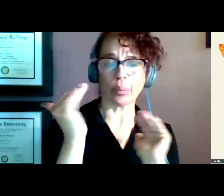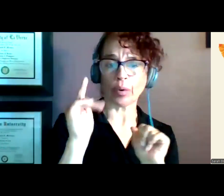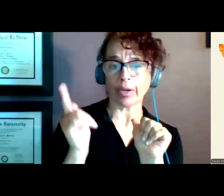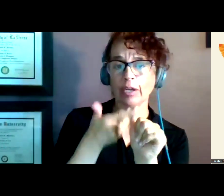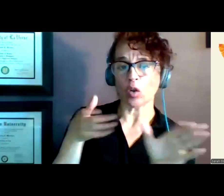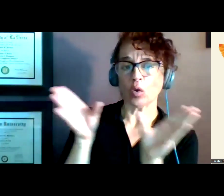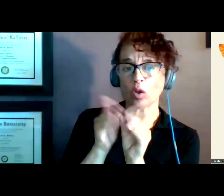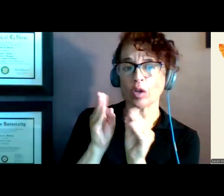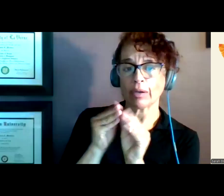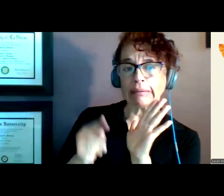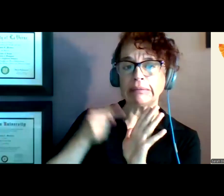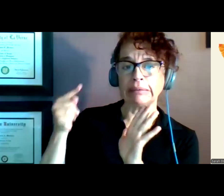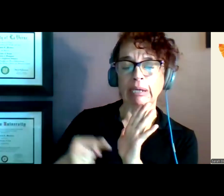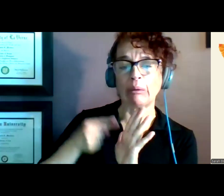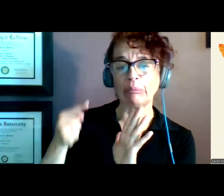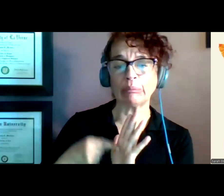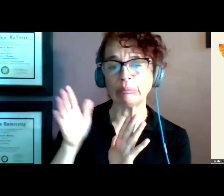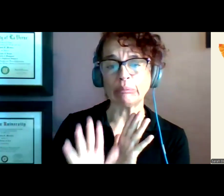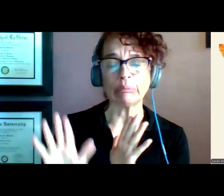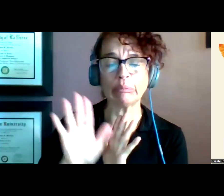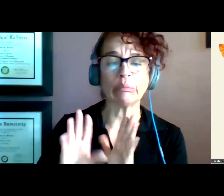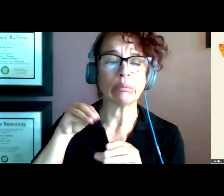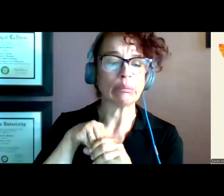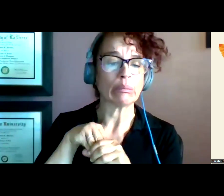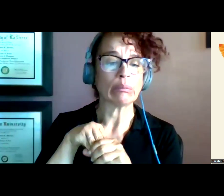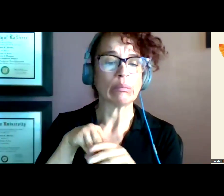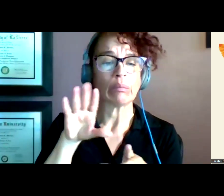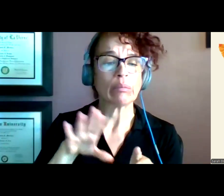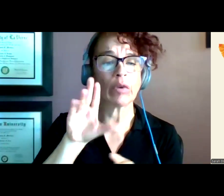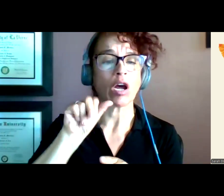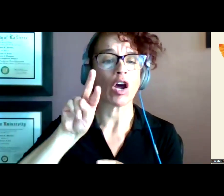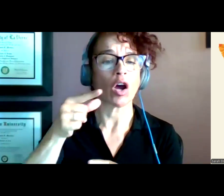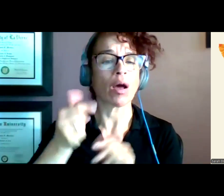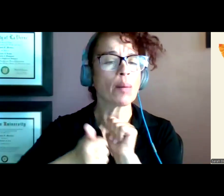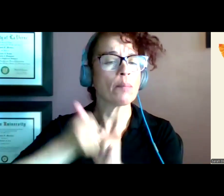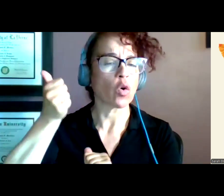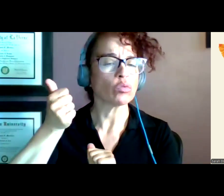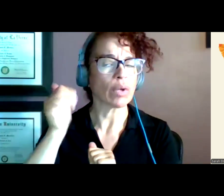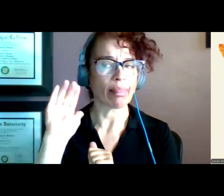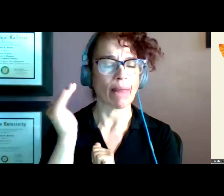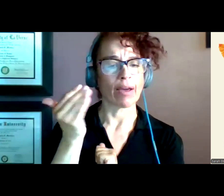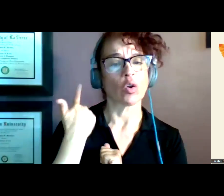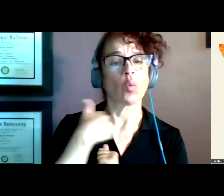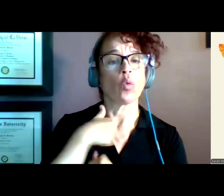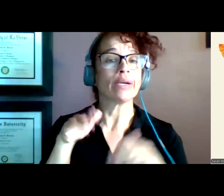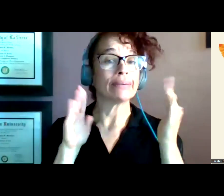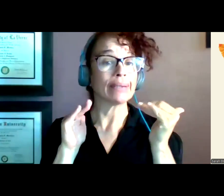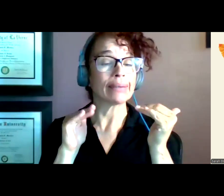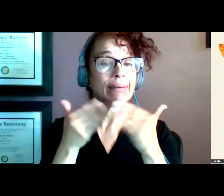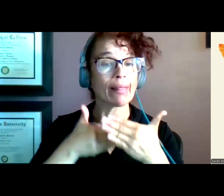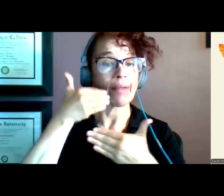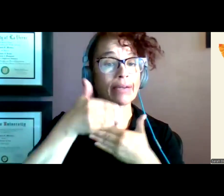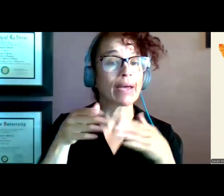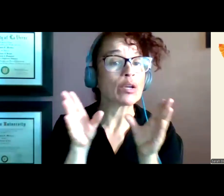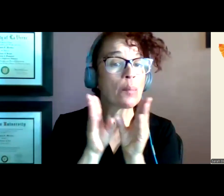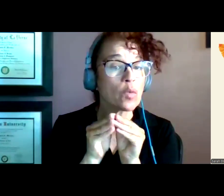first meeting will be sometime in August, most likely. So we hope that for the next